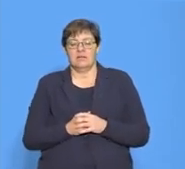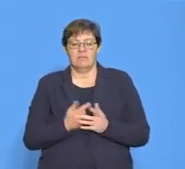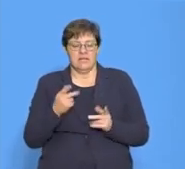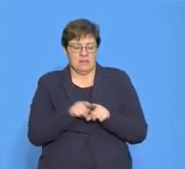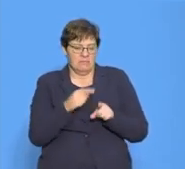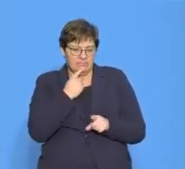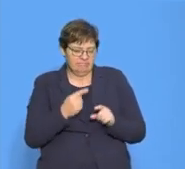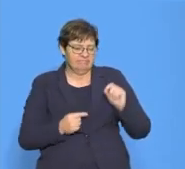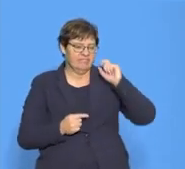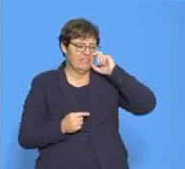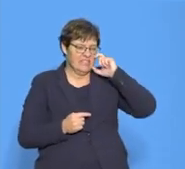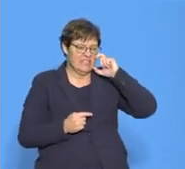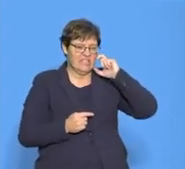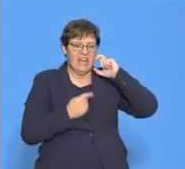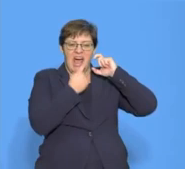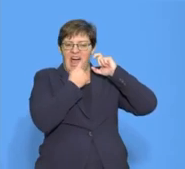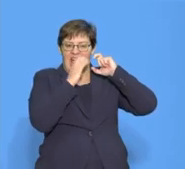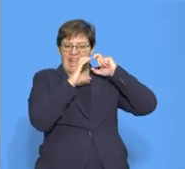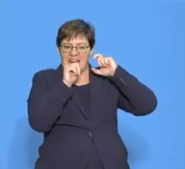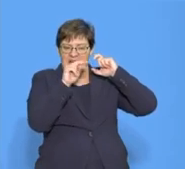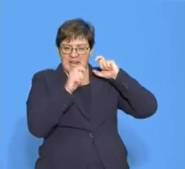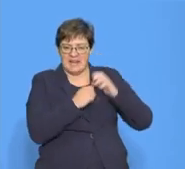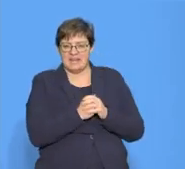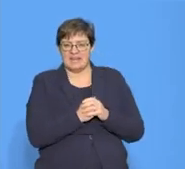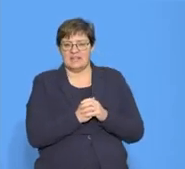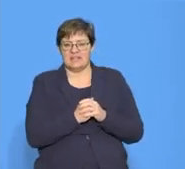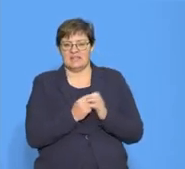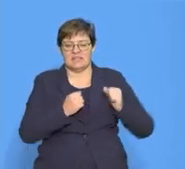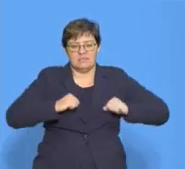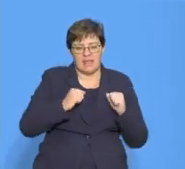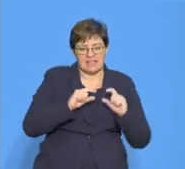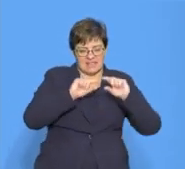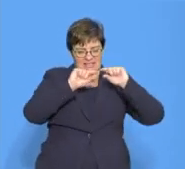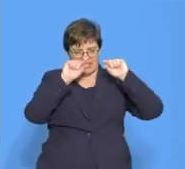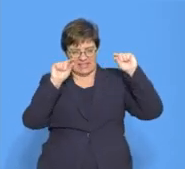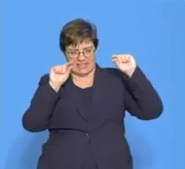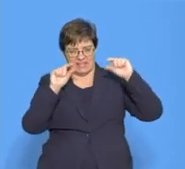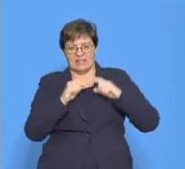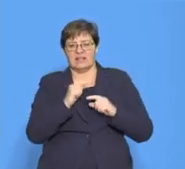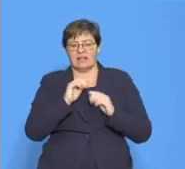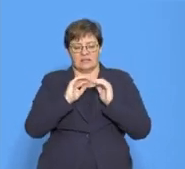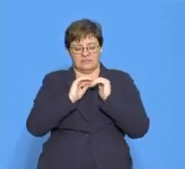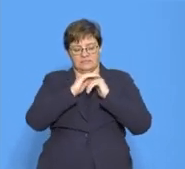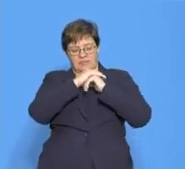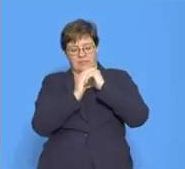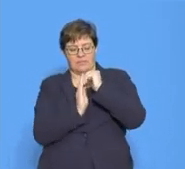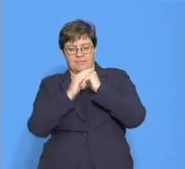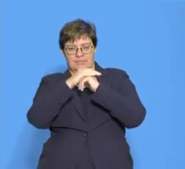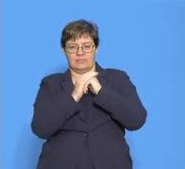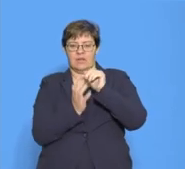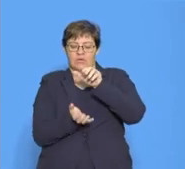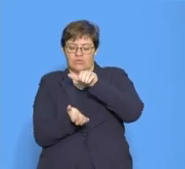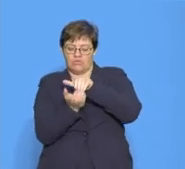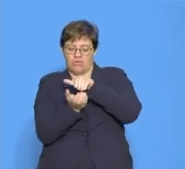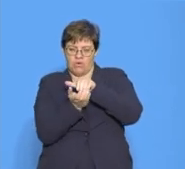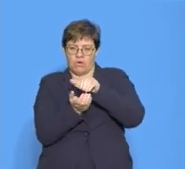what we see here is that here we have very large canines. We also have a space. The shape